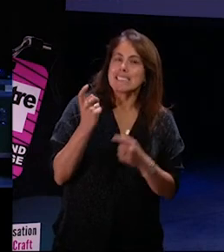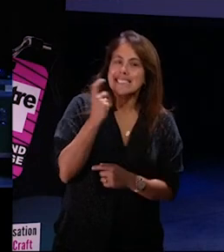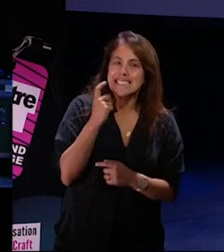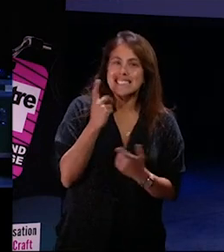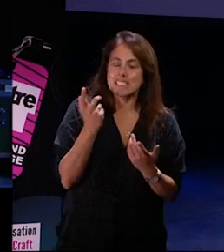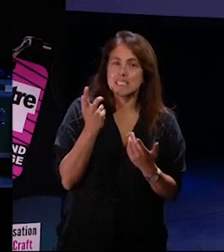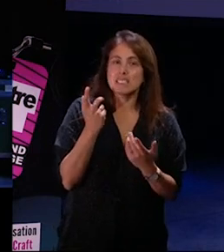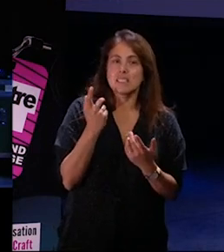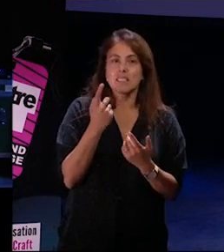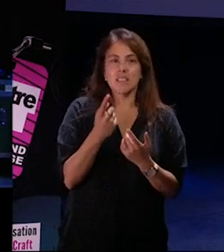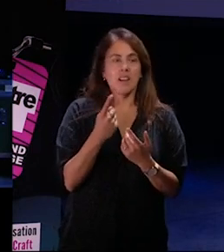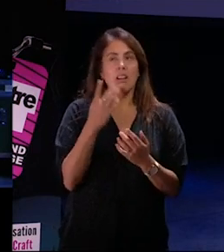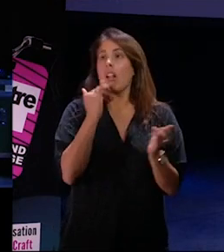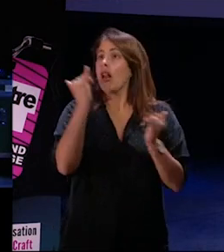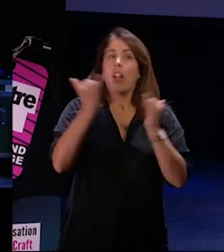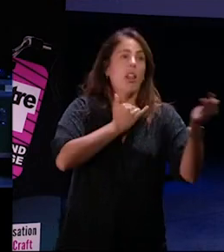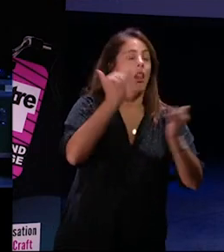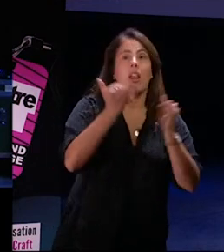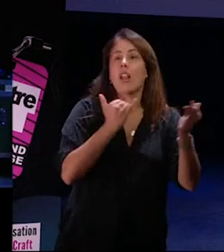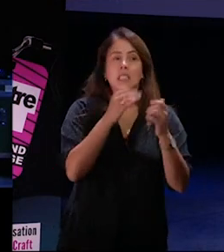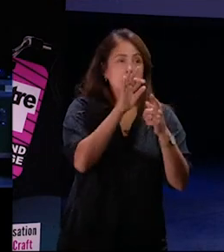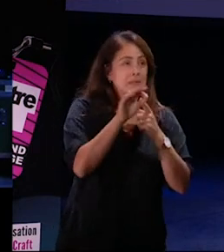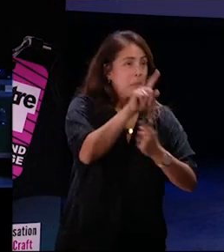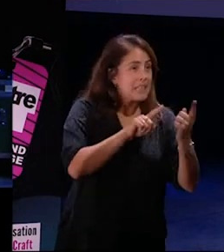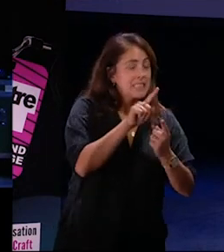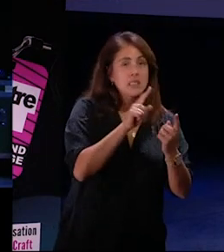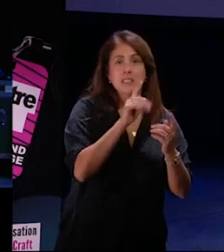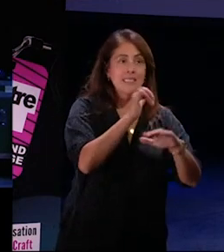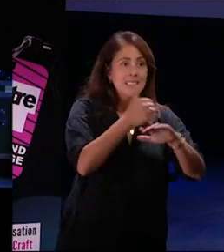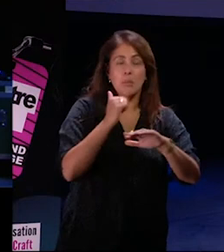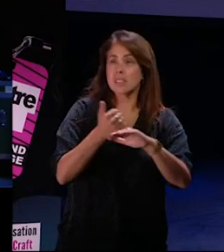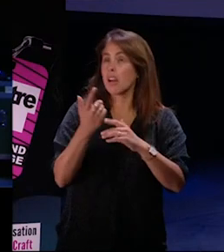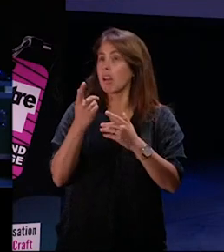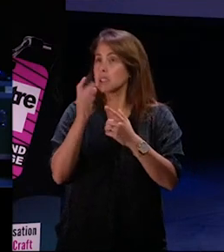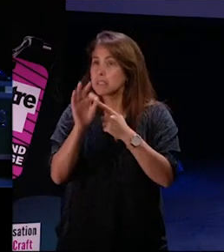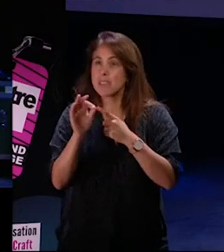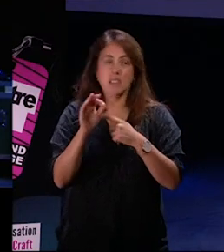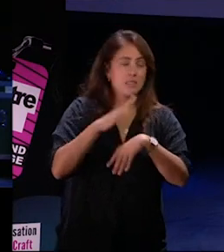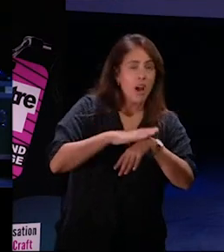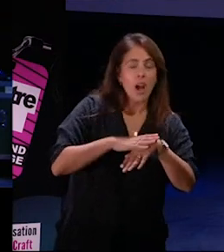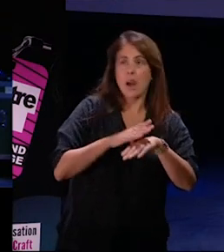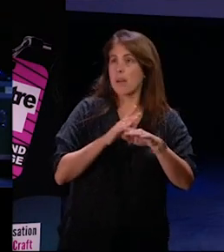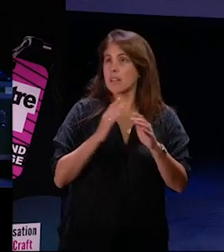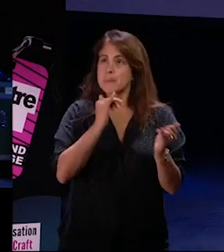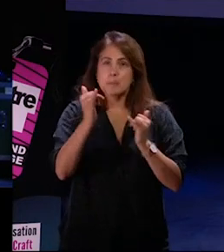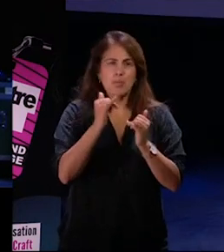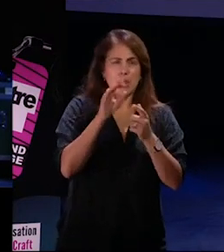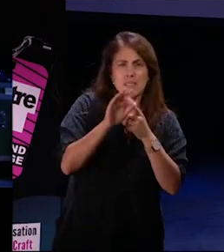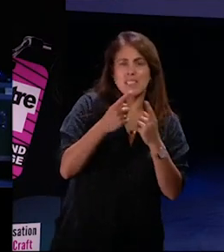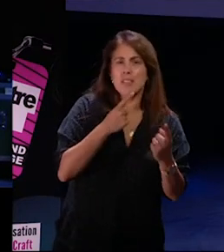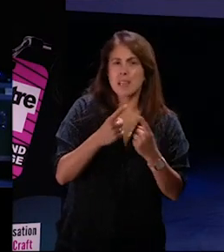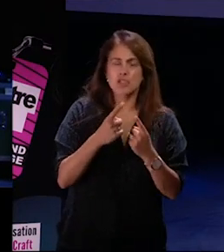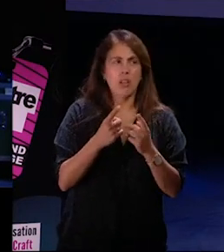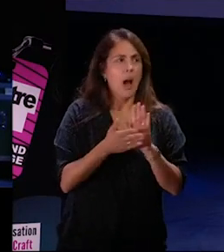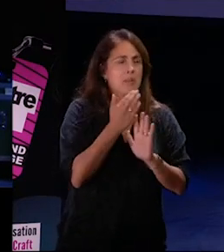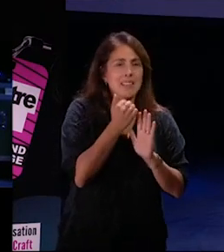do calls and do specific meetings with people all the time on dedicated bits of information to make